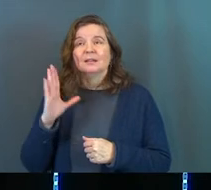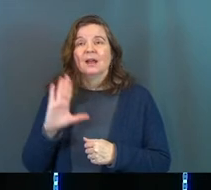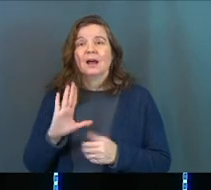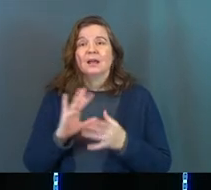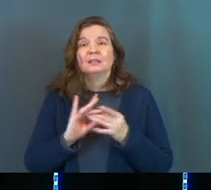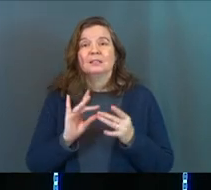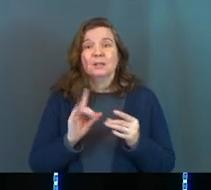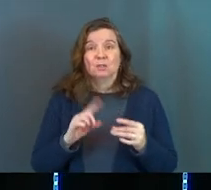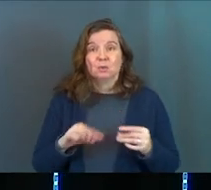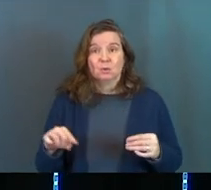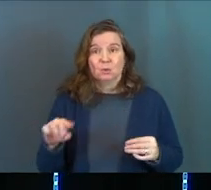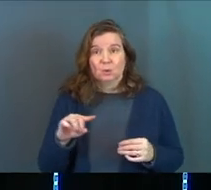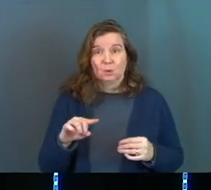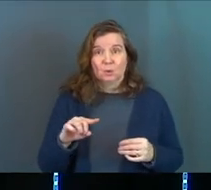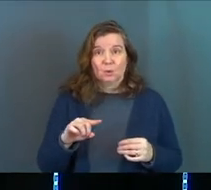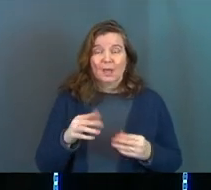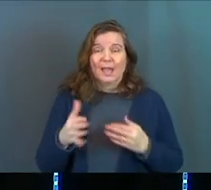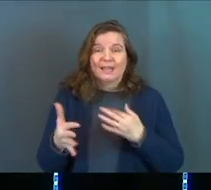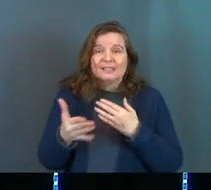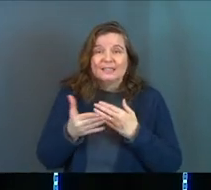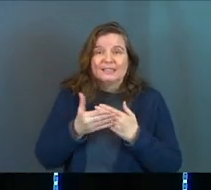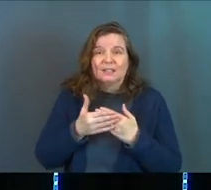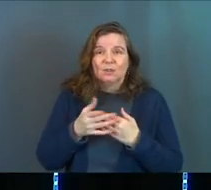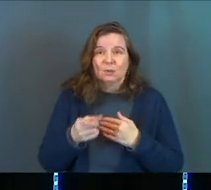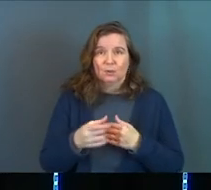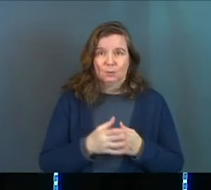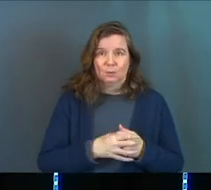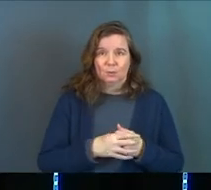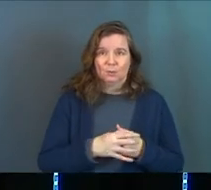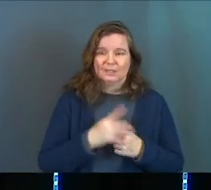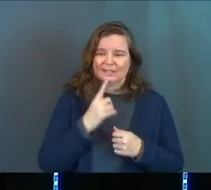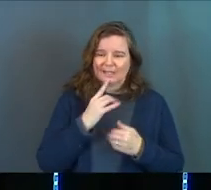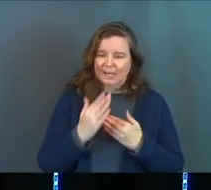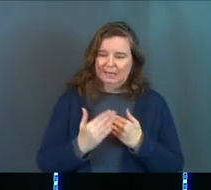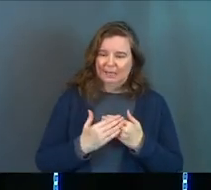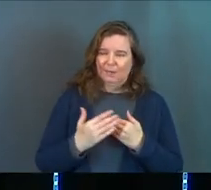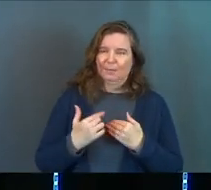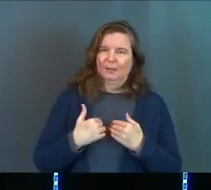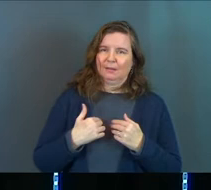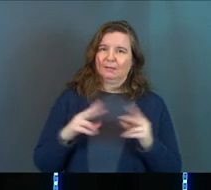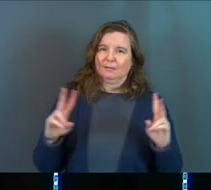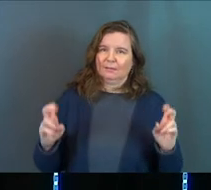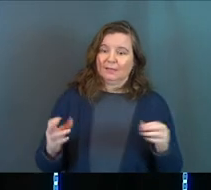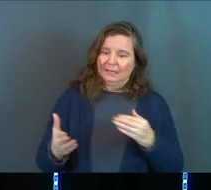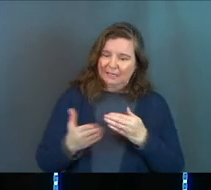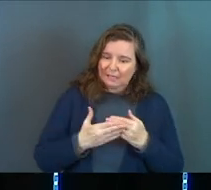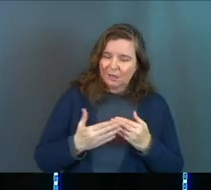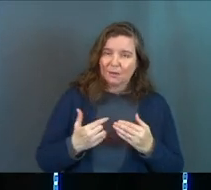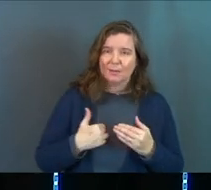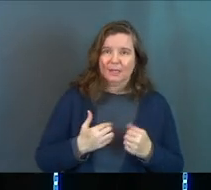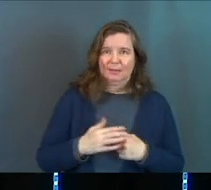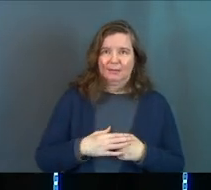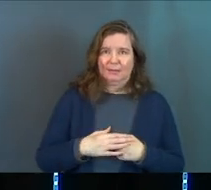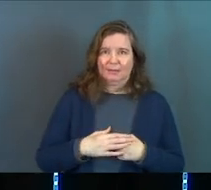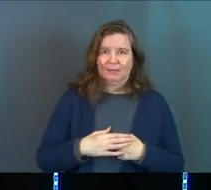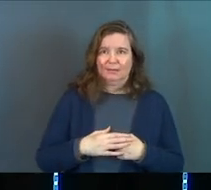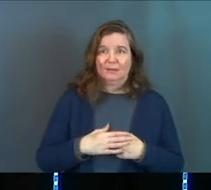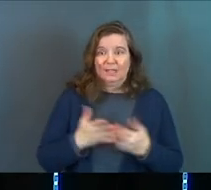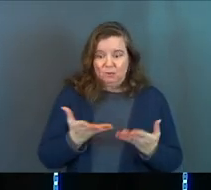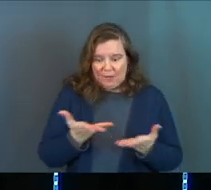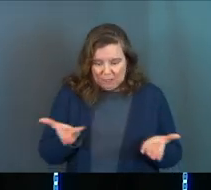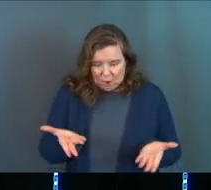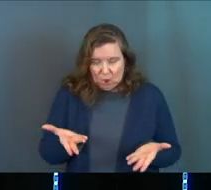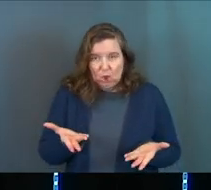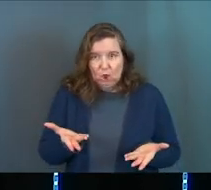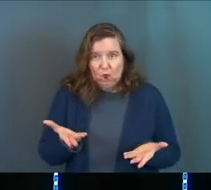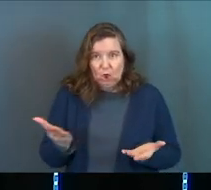God speaks to you, and it's near you. Say, near me. Near me. Near me. It's right here.